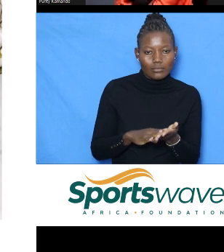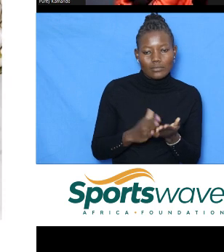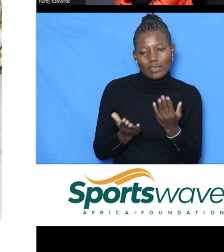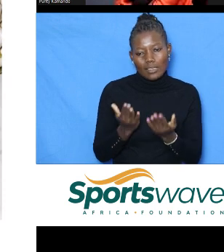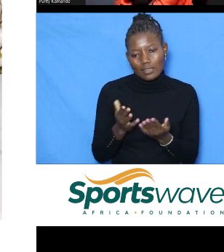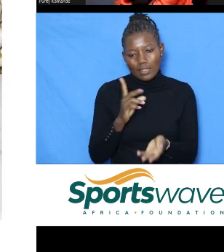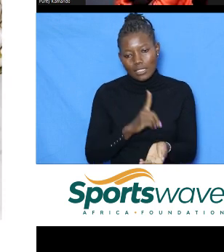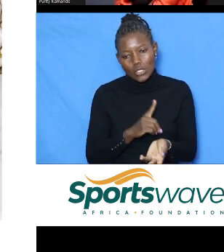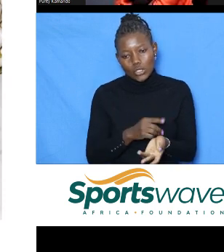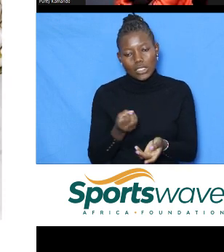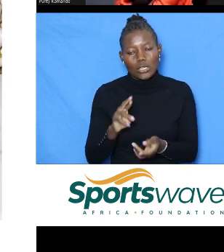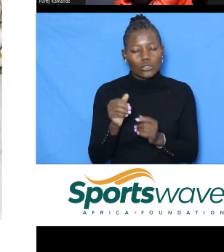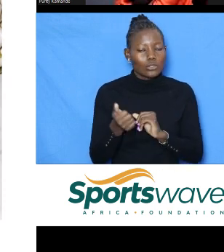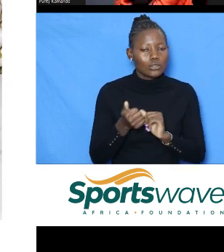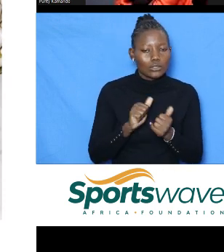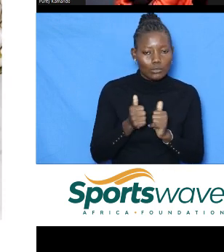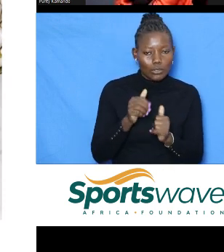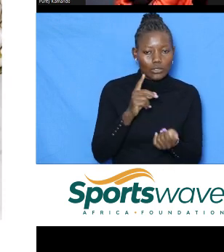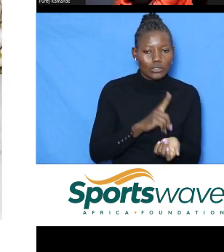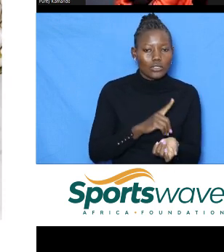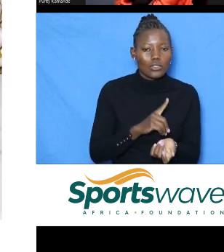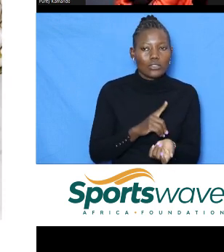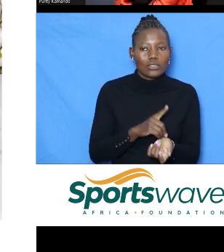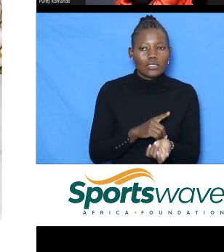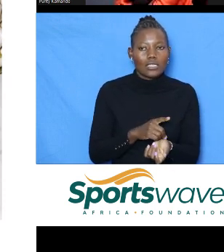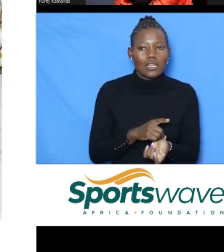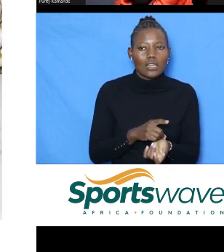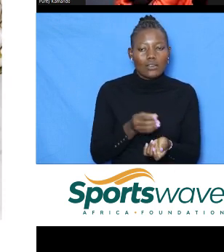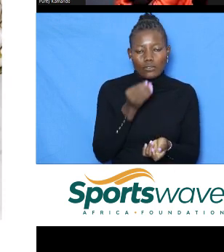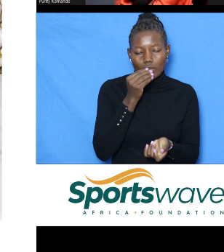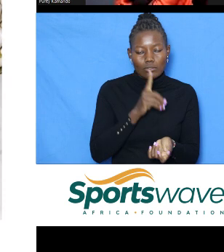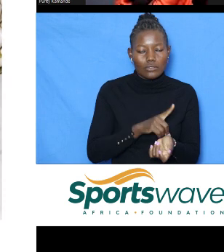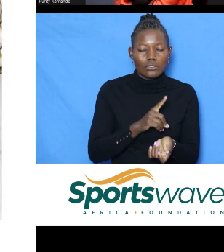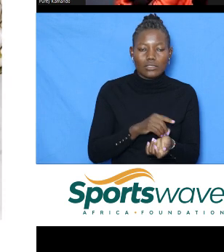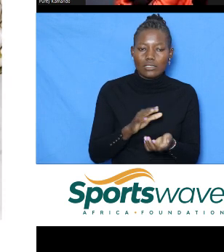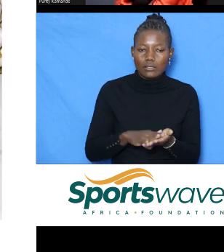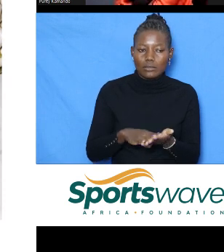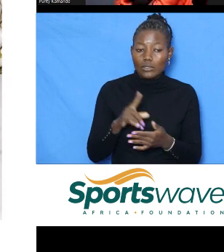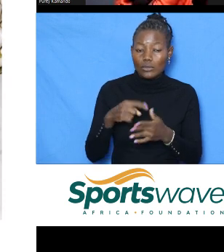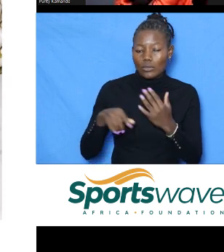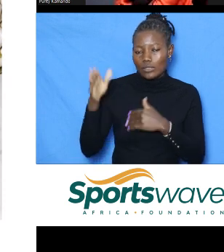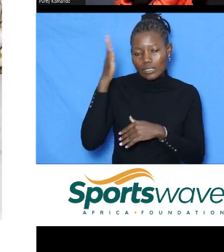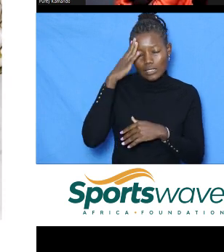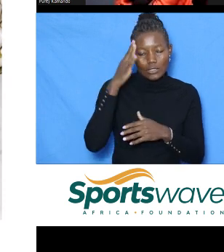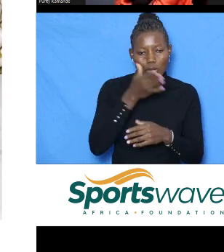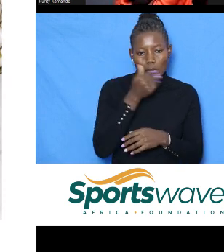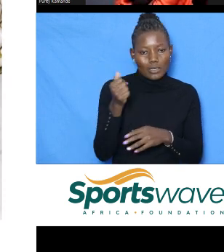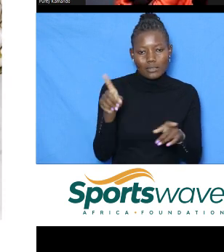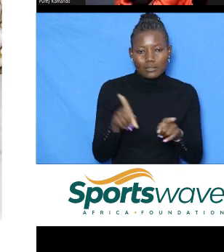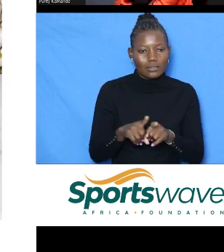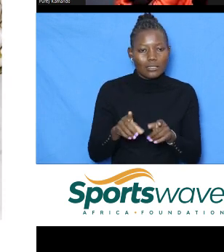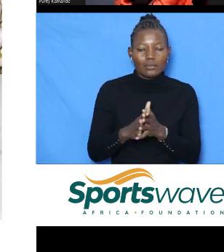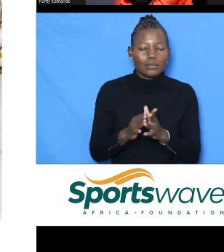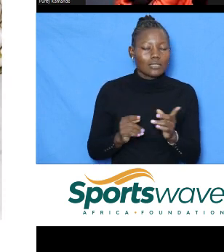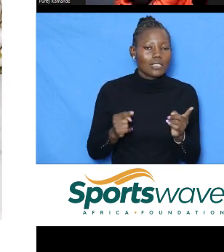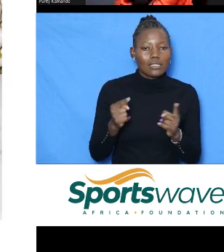or a sports nutritionist or dietitian, whereby they're recommending what they know is best, and they're opting for products